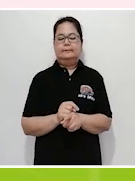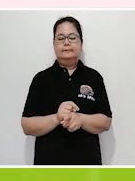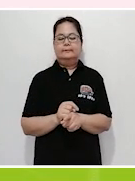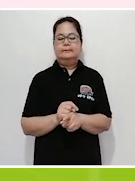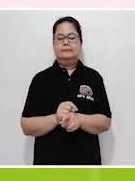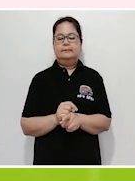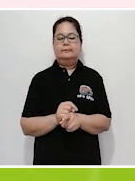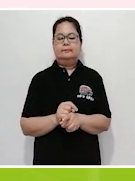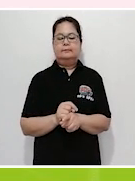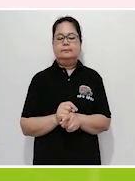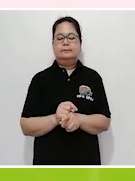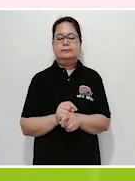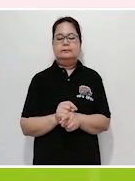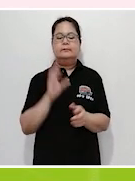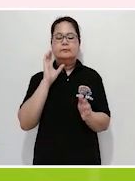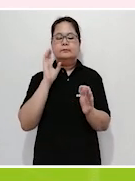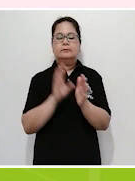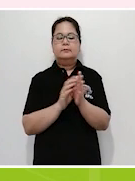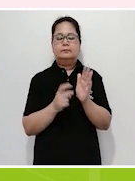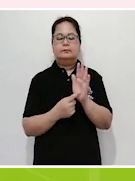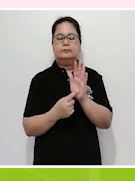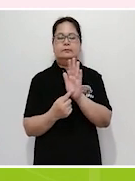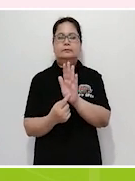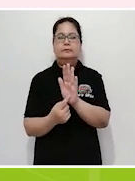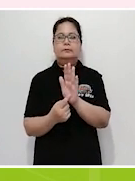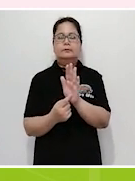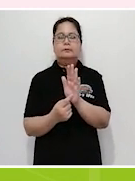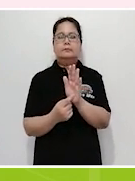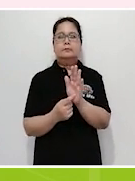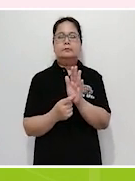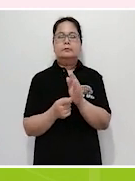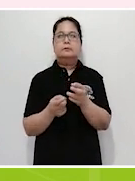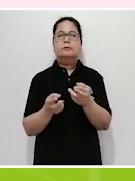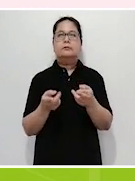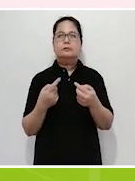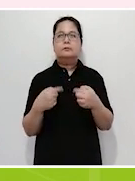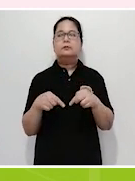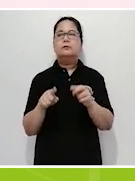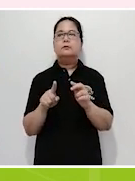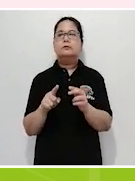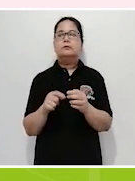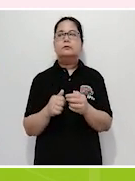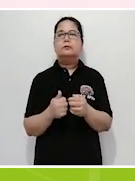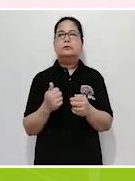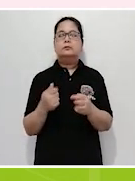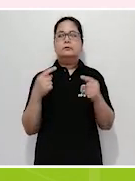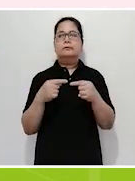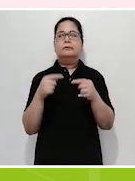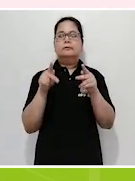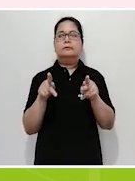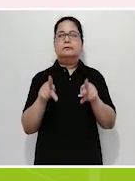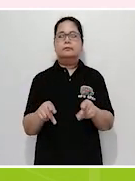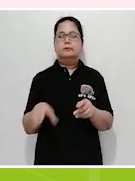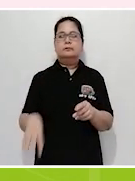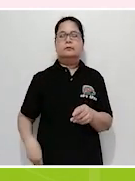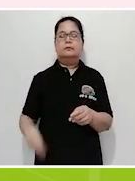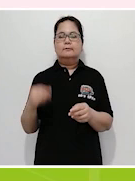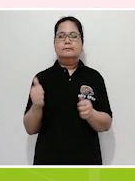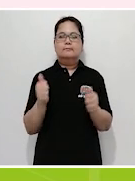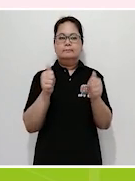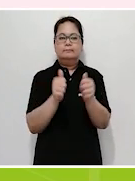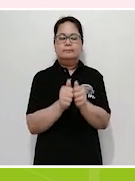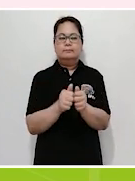That is correct. It is the picture that shows while on the way, another